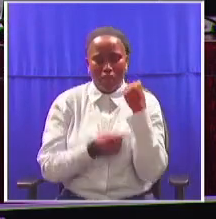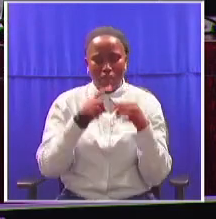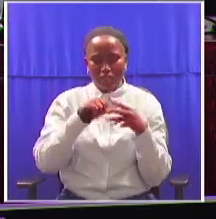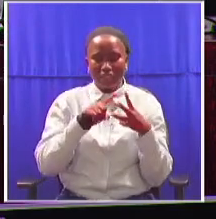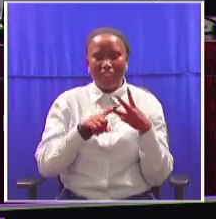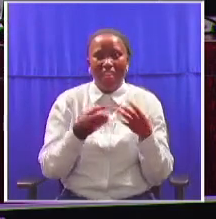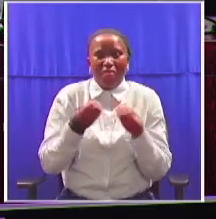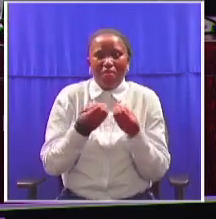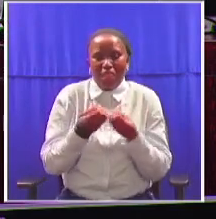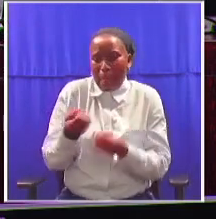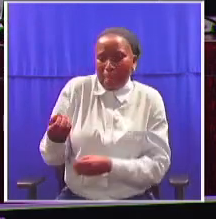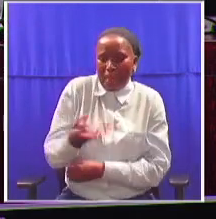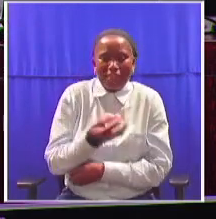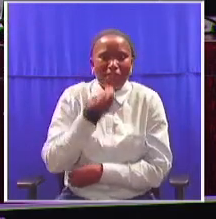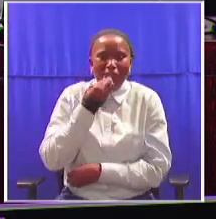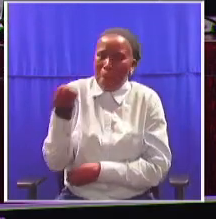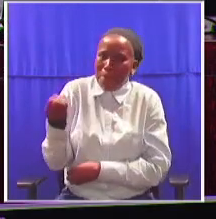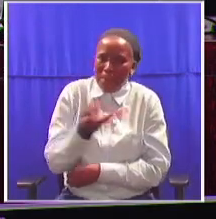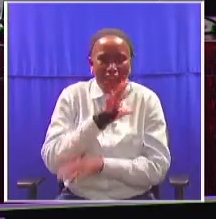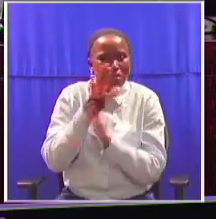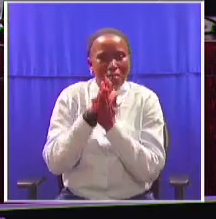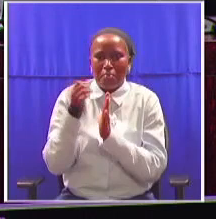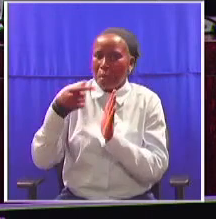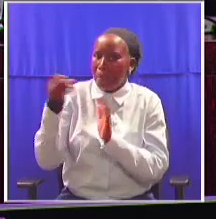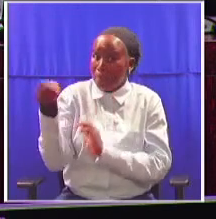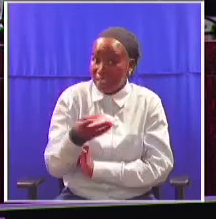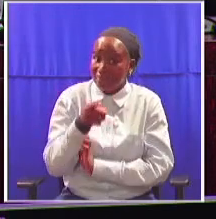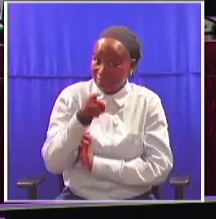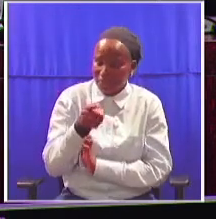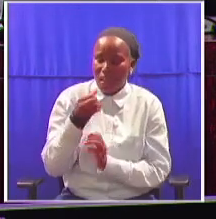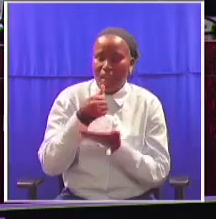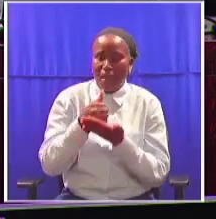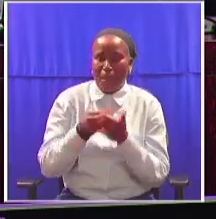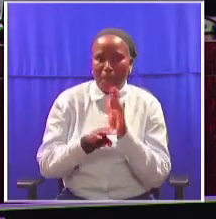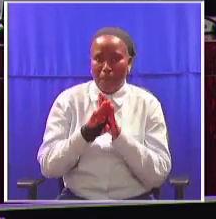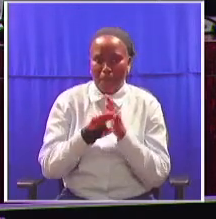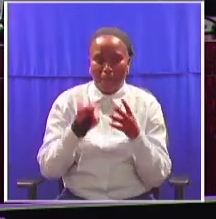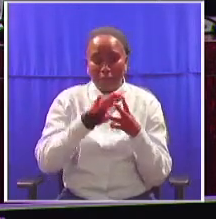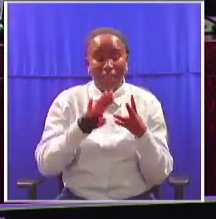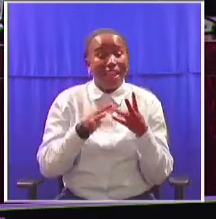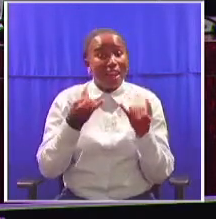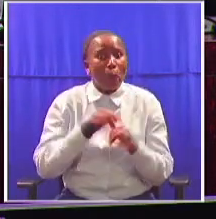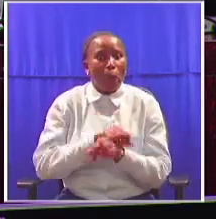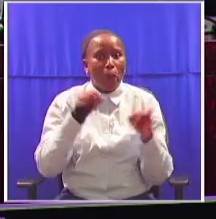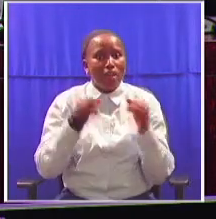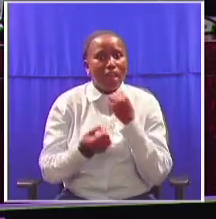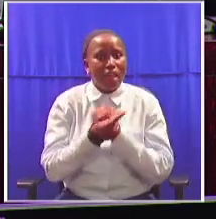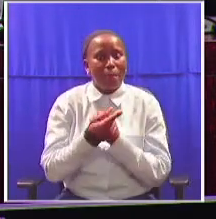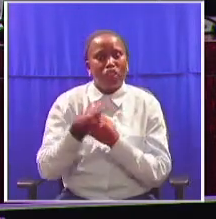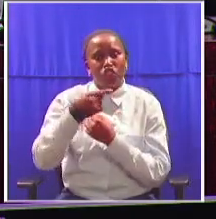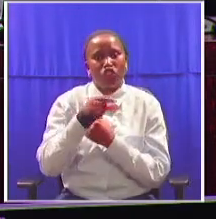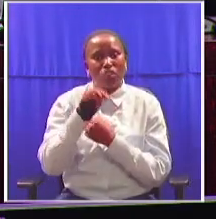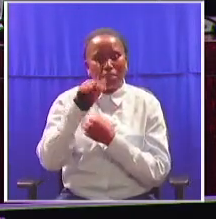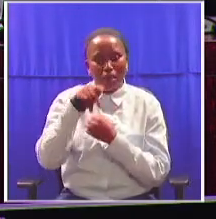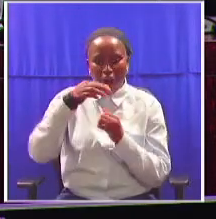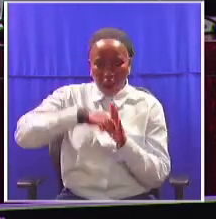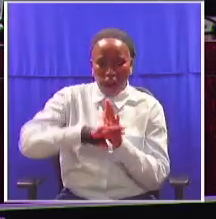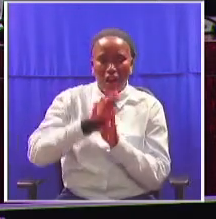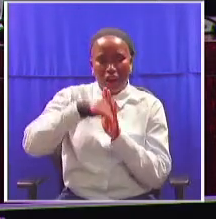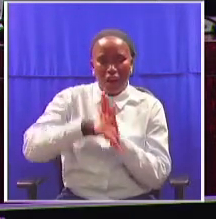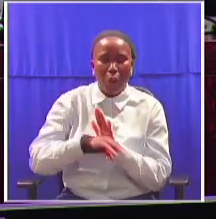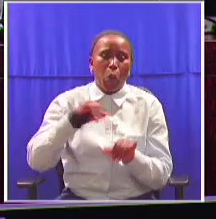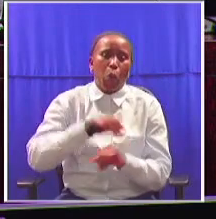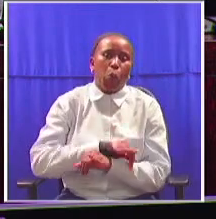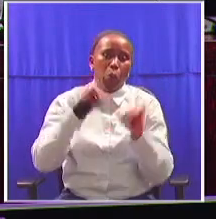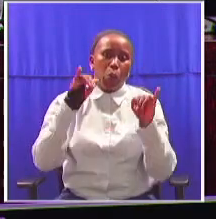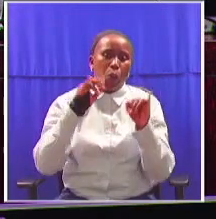living. The situation is worsened by inflation and the effects of rising interest rates